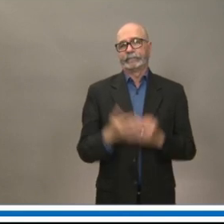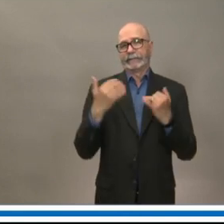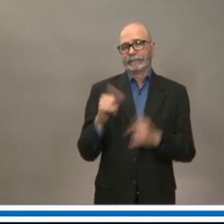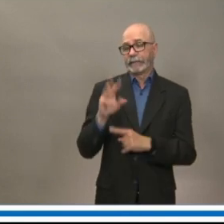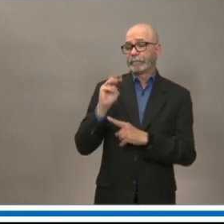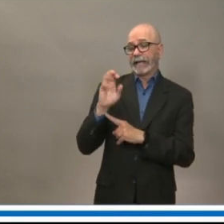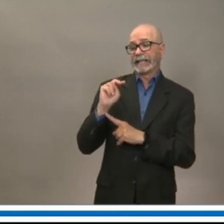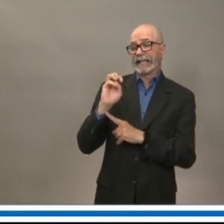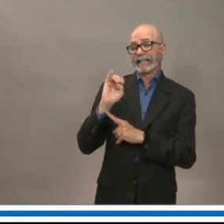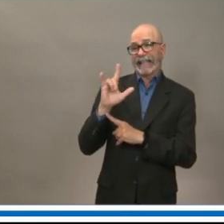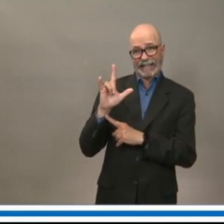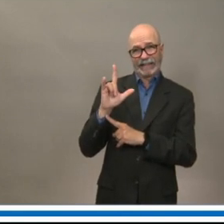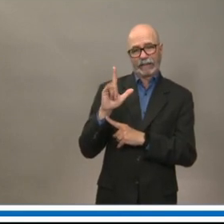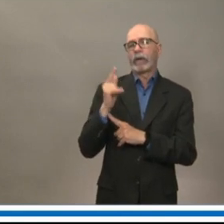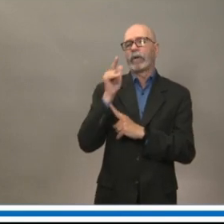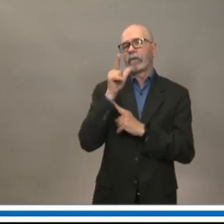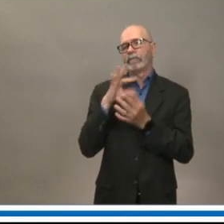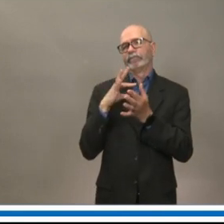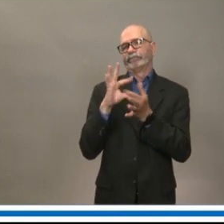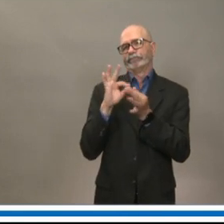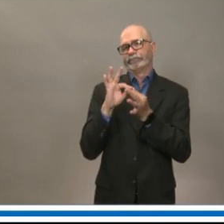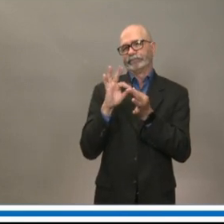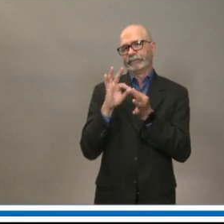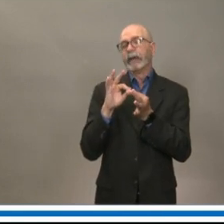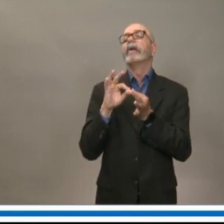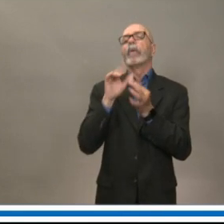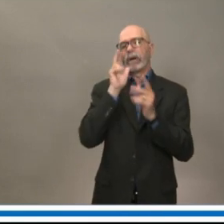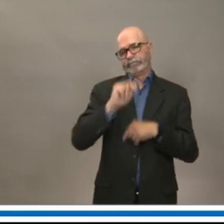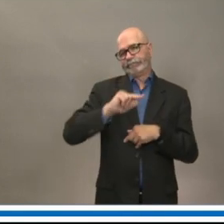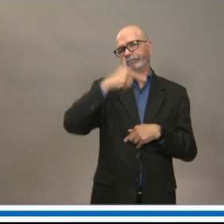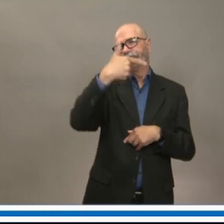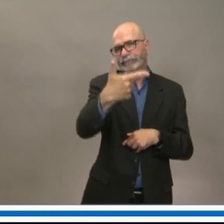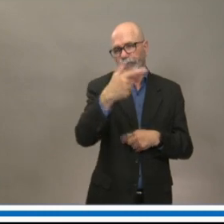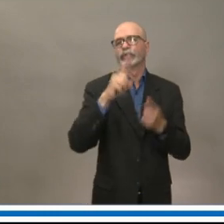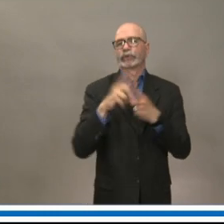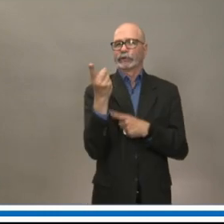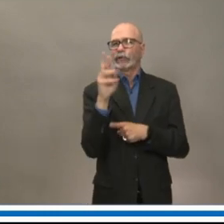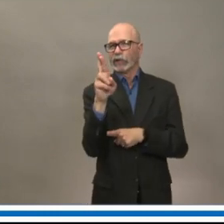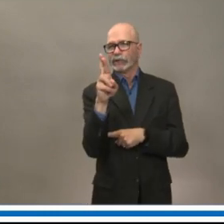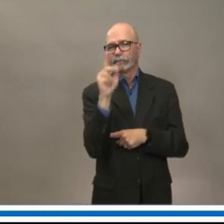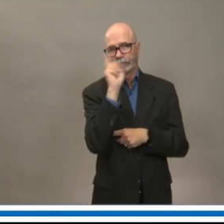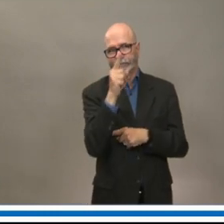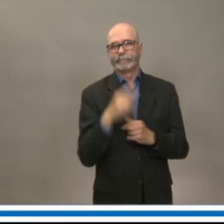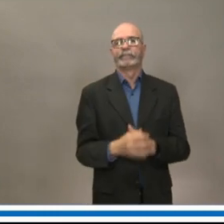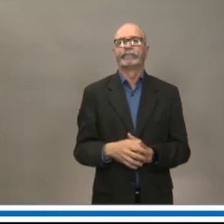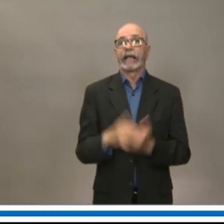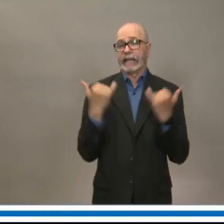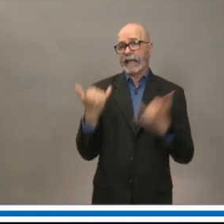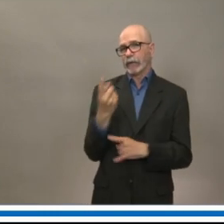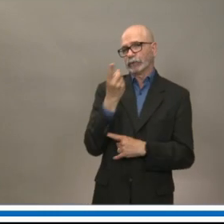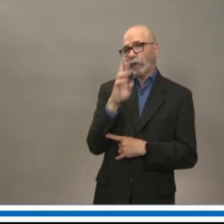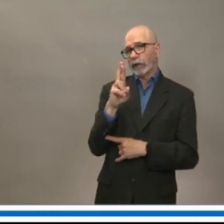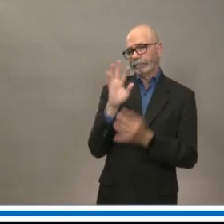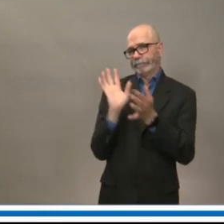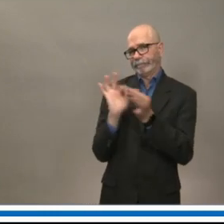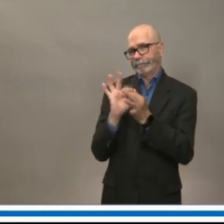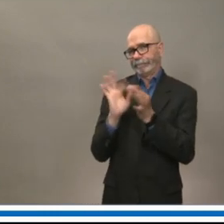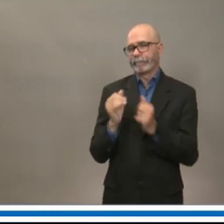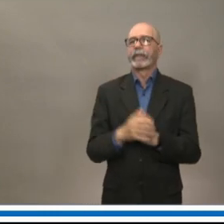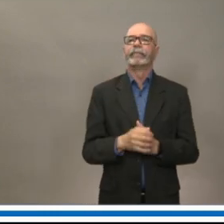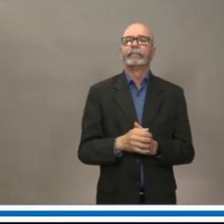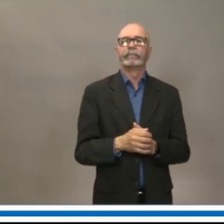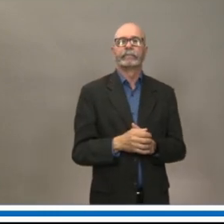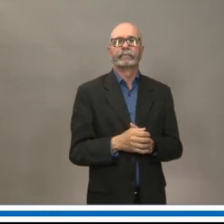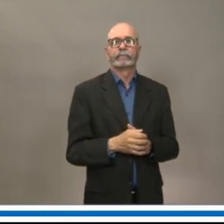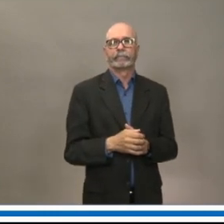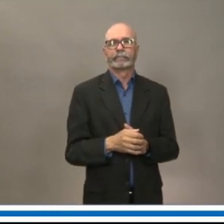Dr. Strang will give us an update on COVID-19 in Nova Scotia today. Thank you, Premier. Today, we're announcing 32 new